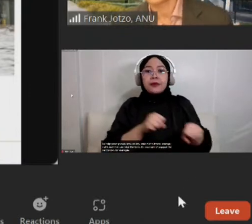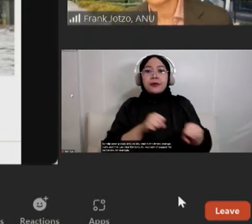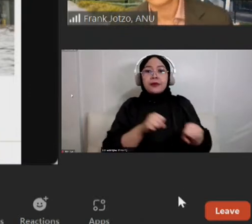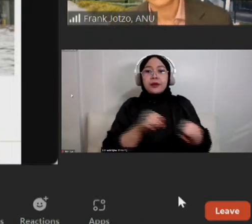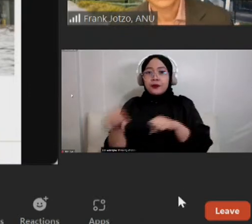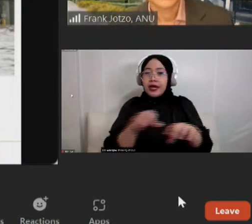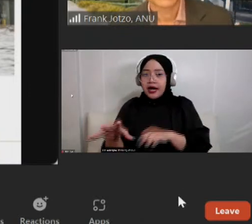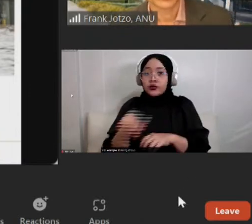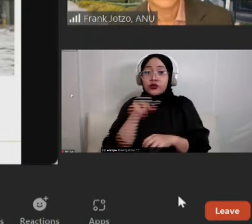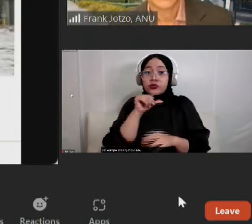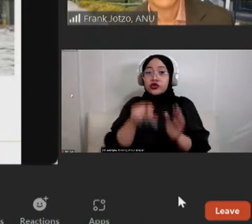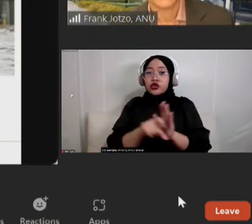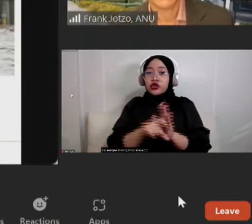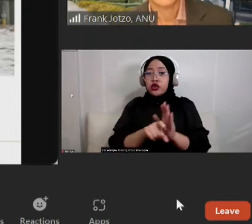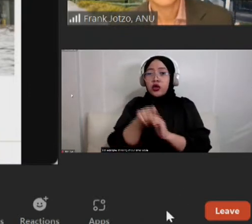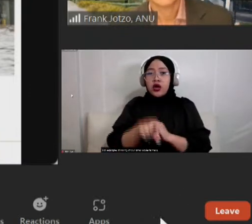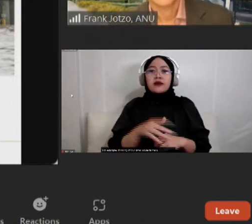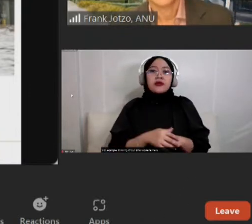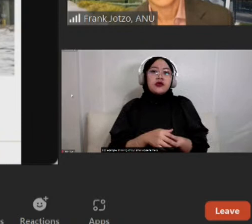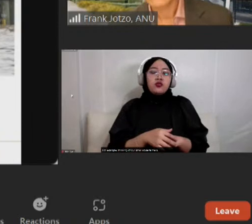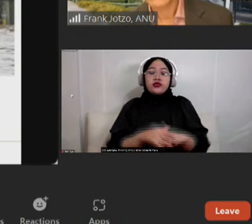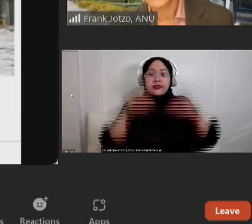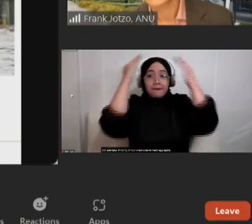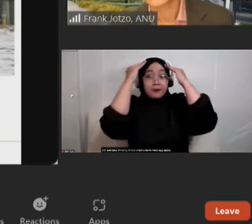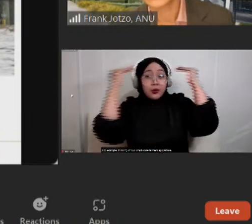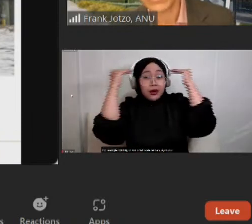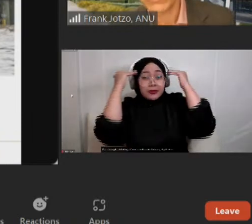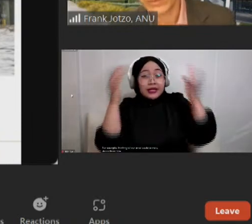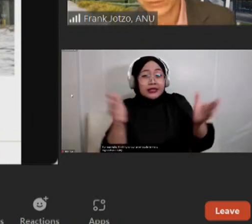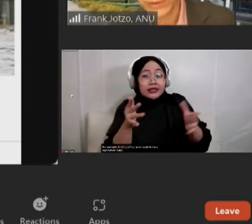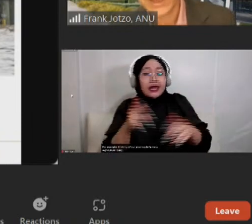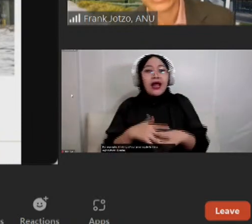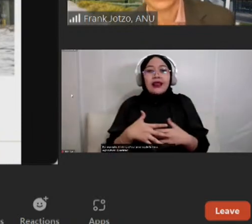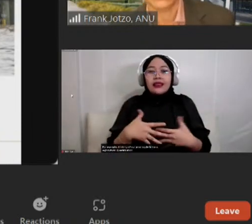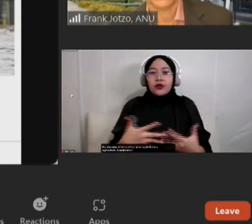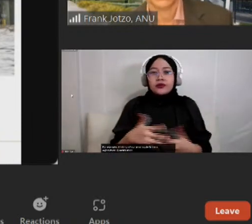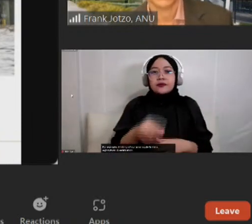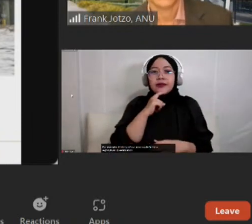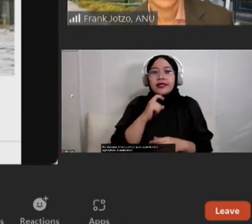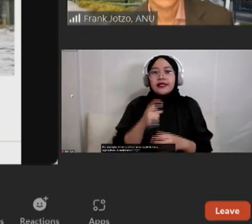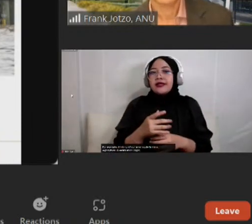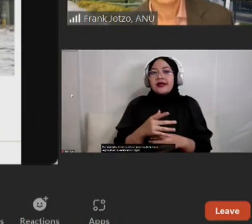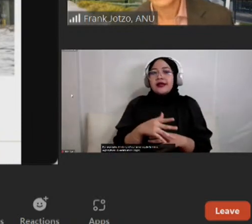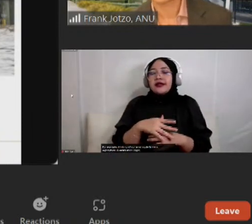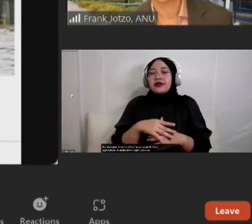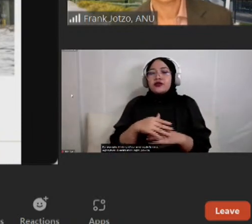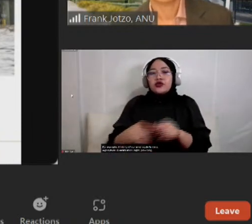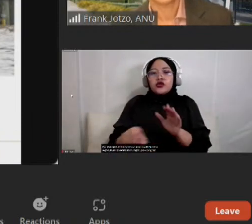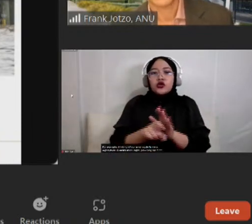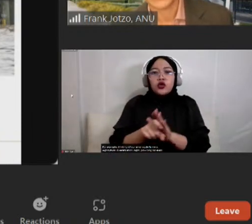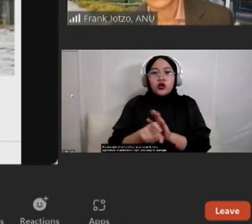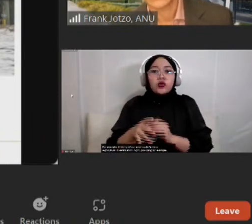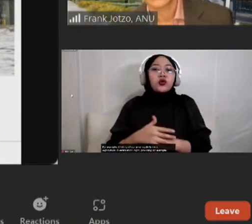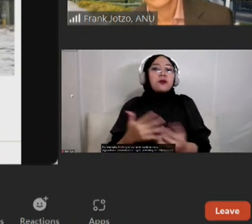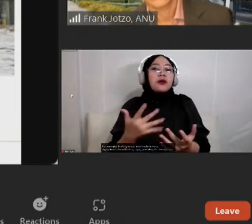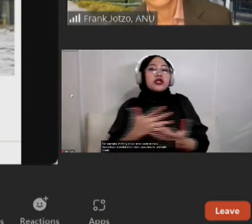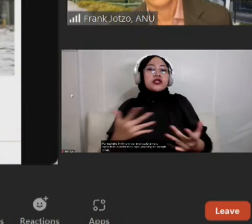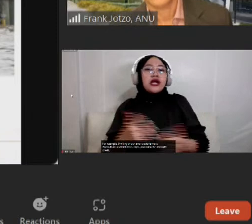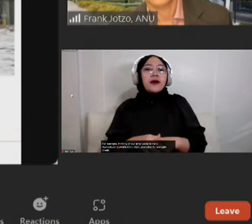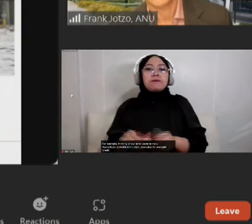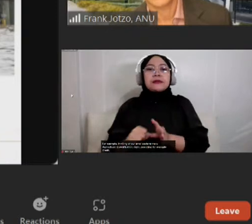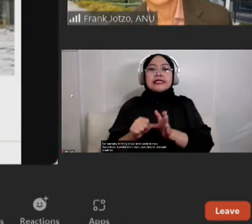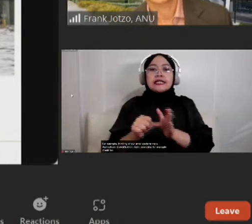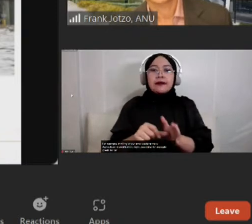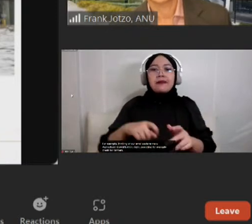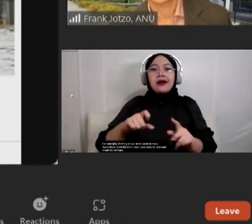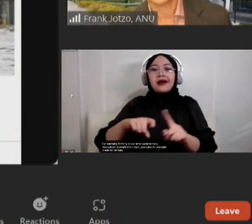thinking of our small-scale farmers, agricultural diversification, right? Providing, for example, credit